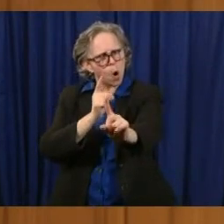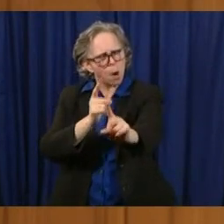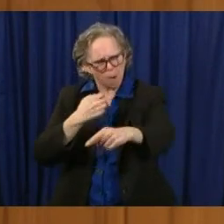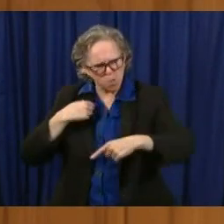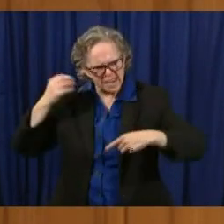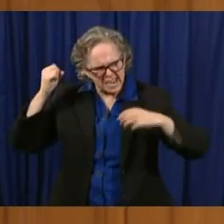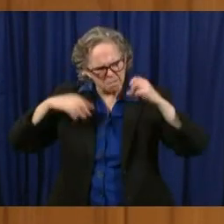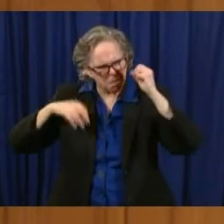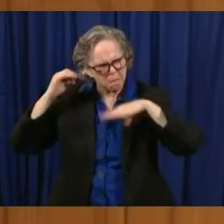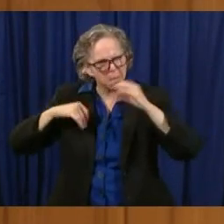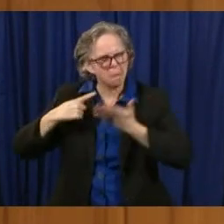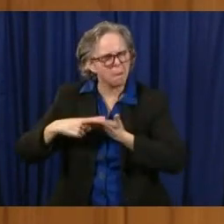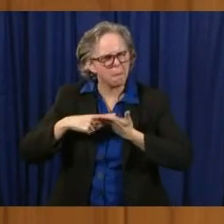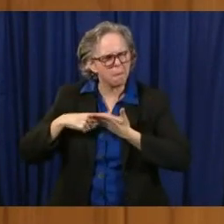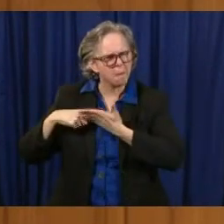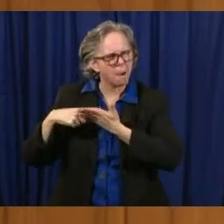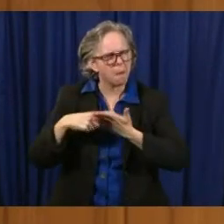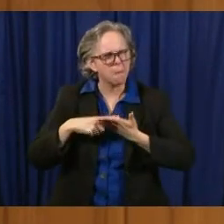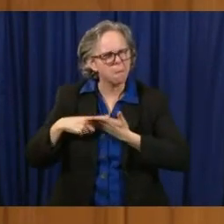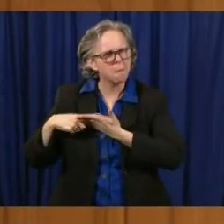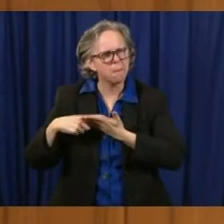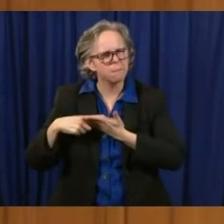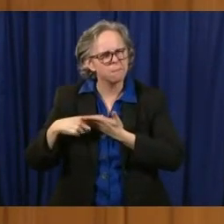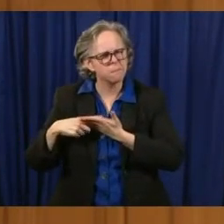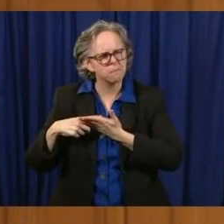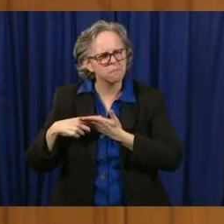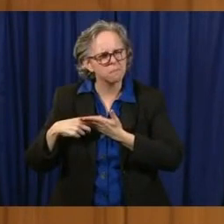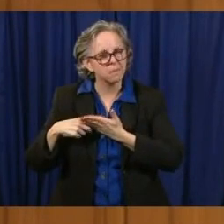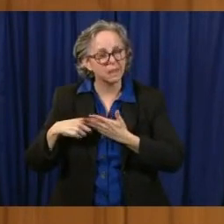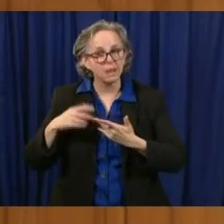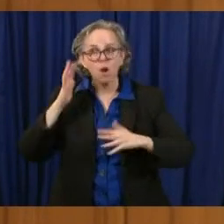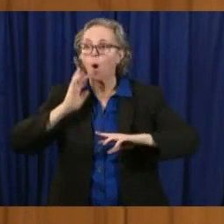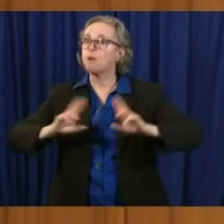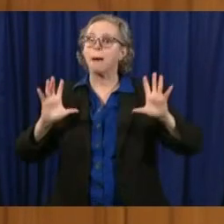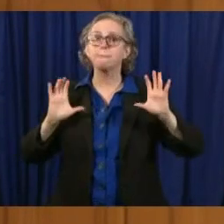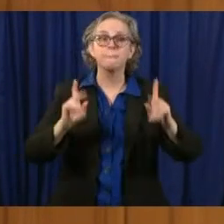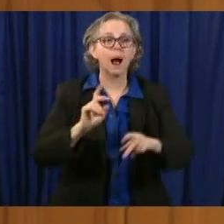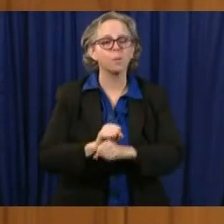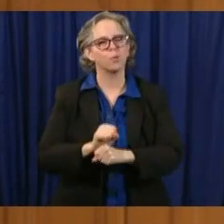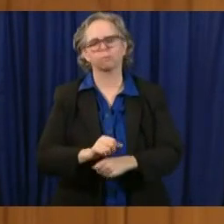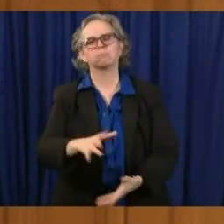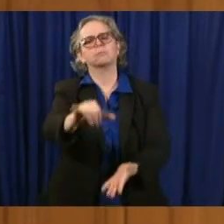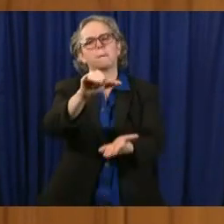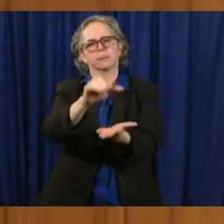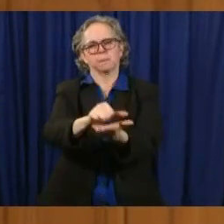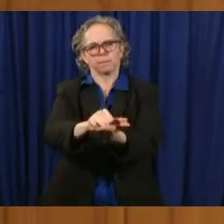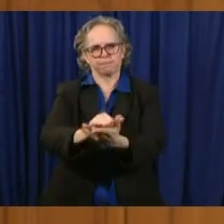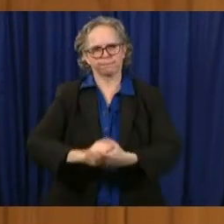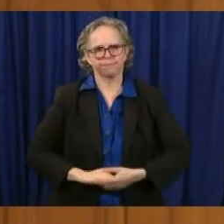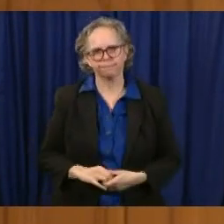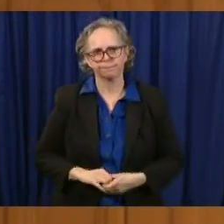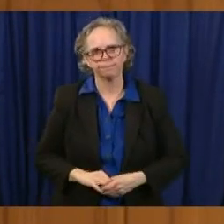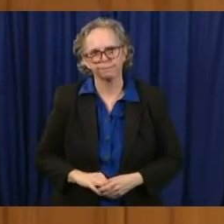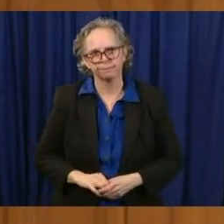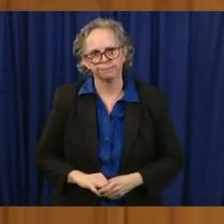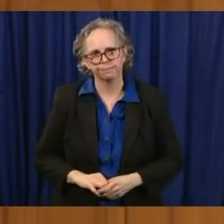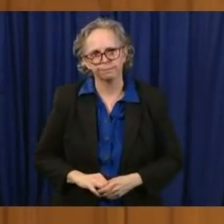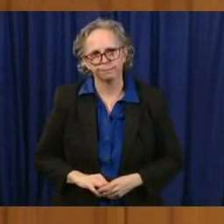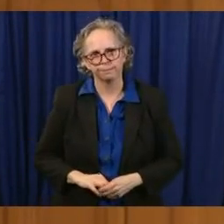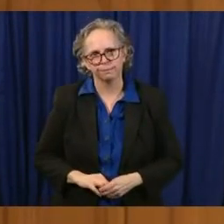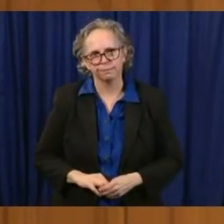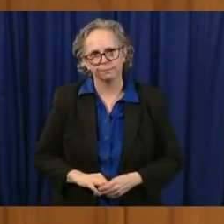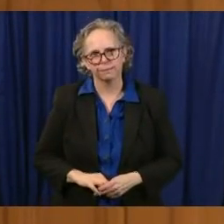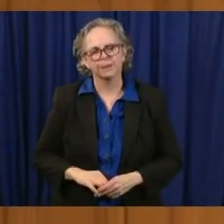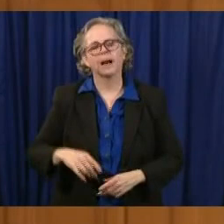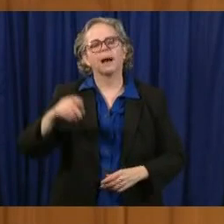not going back. We are not flipping a switch and able to go back the way we came in. We have to be very,